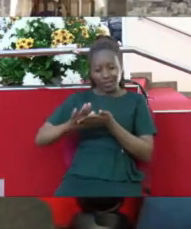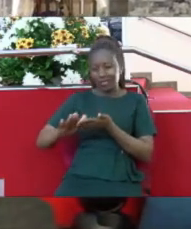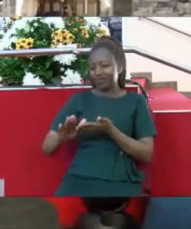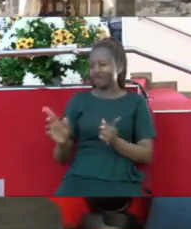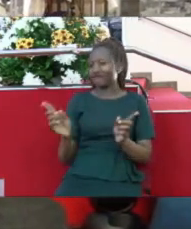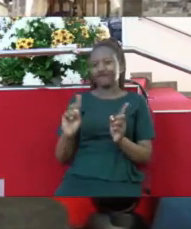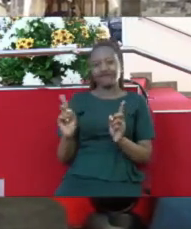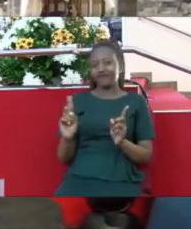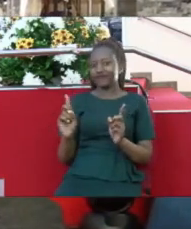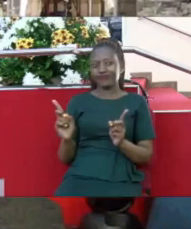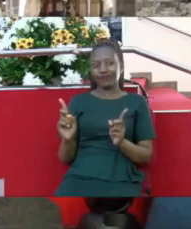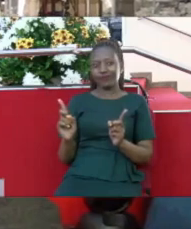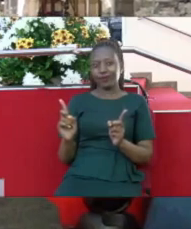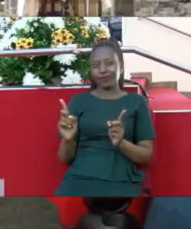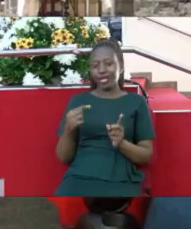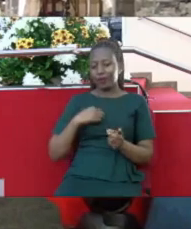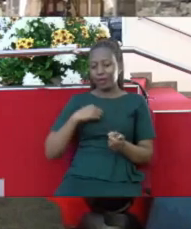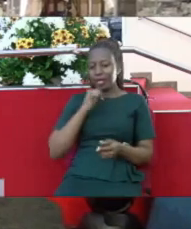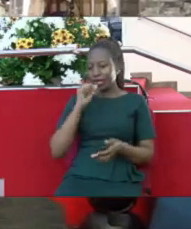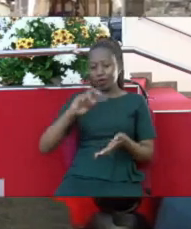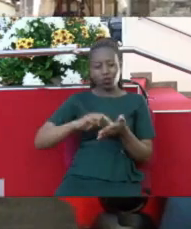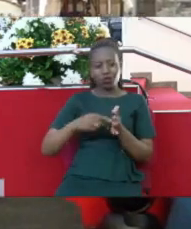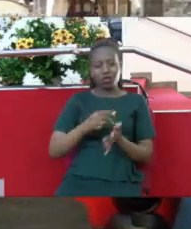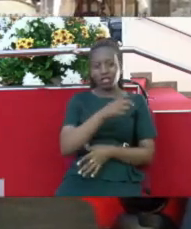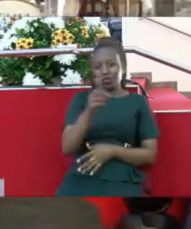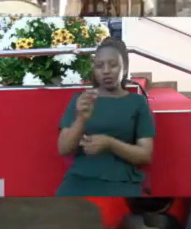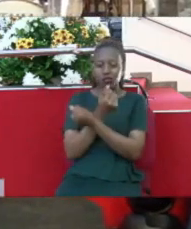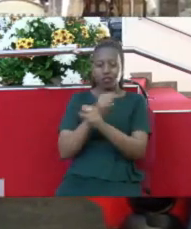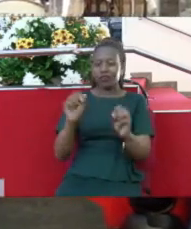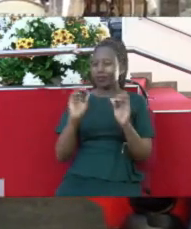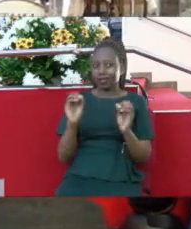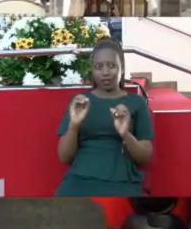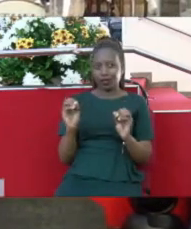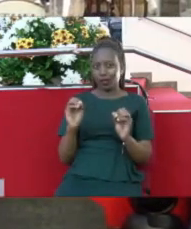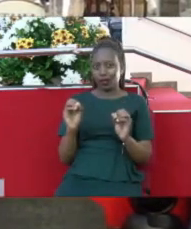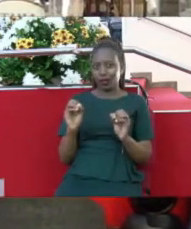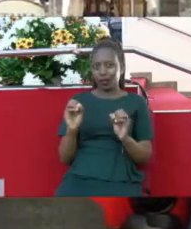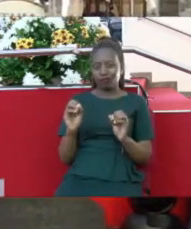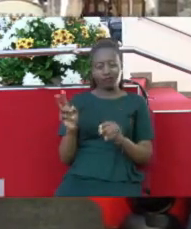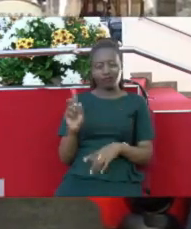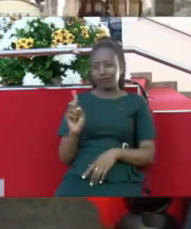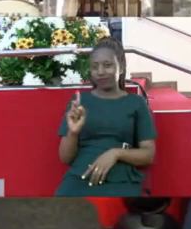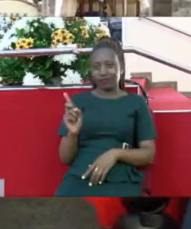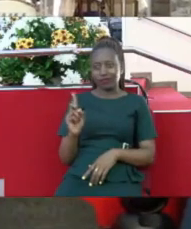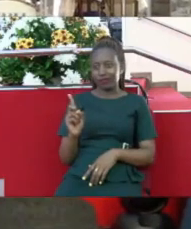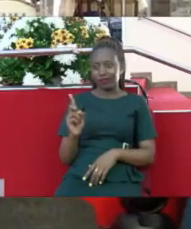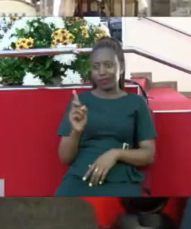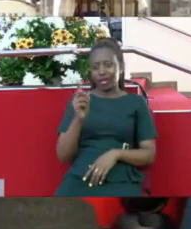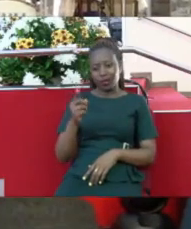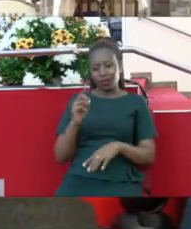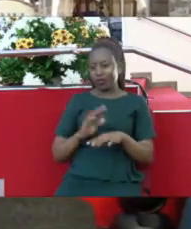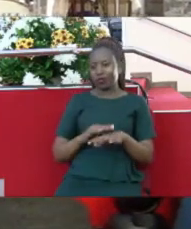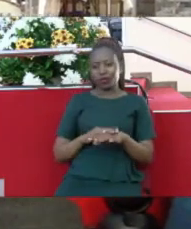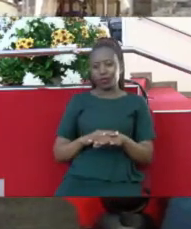not saying you're not born again. Sisemi ya kwamba hujazaliwa tena. Saying you have no place to say I am a good person. Hakuna nafasi ya kusema mimi